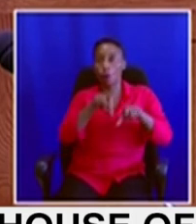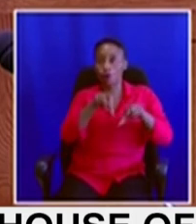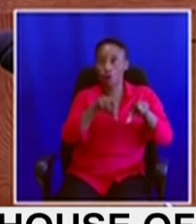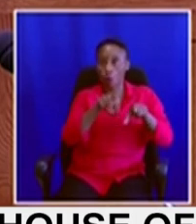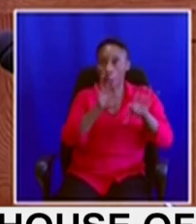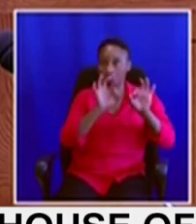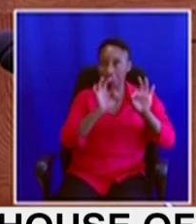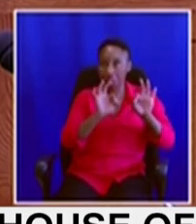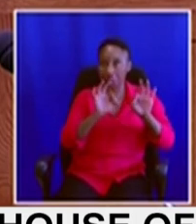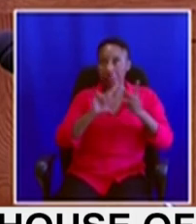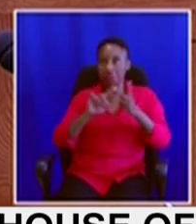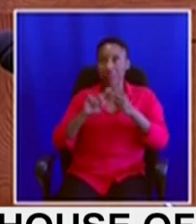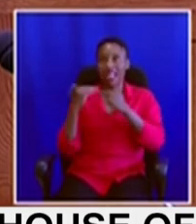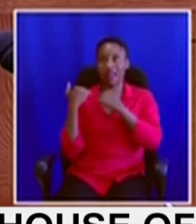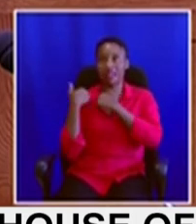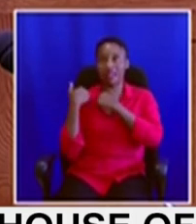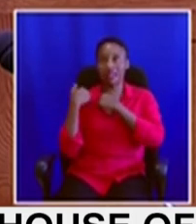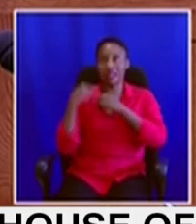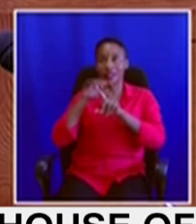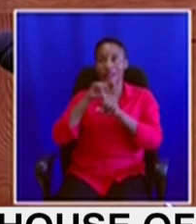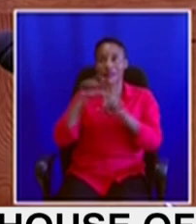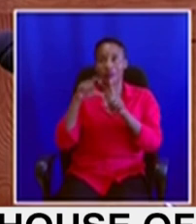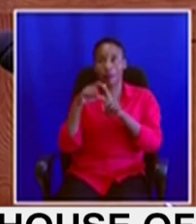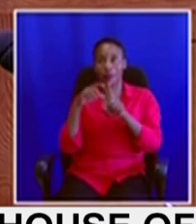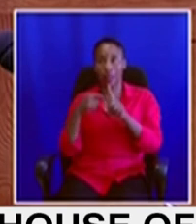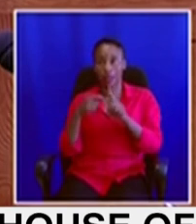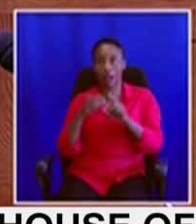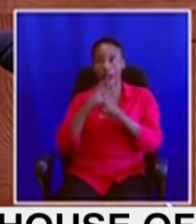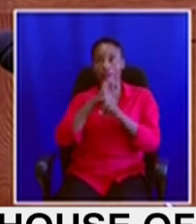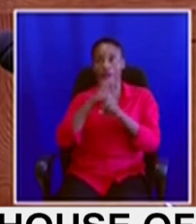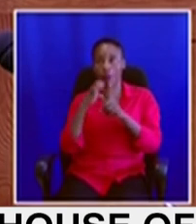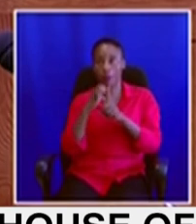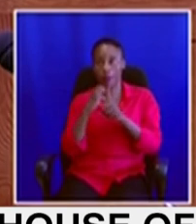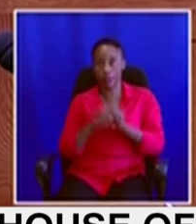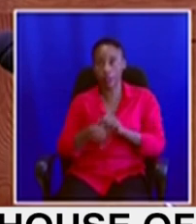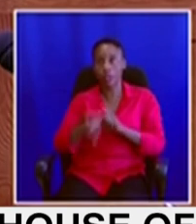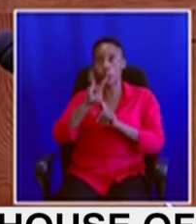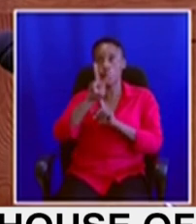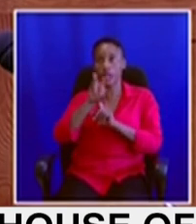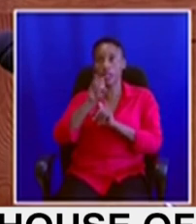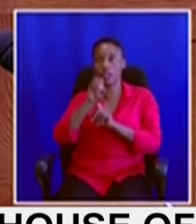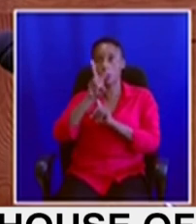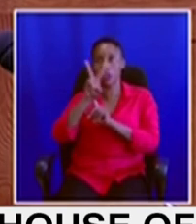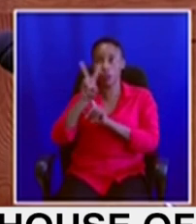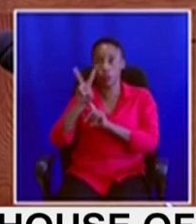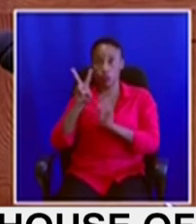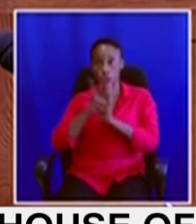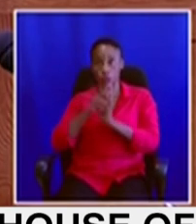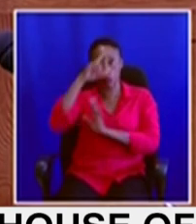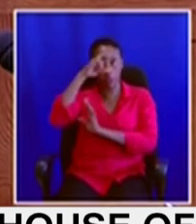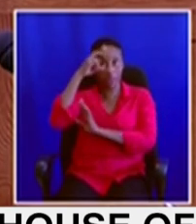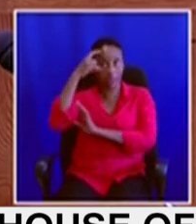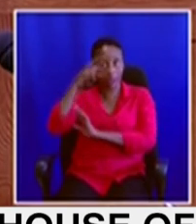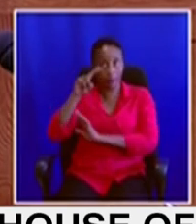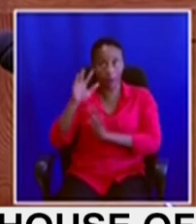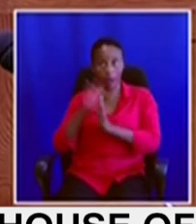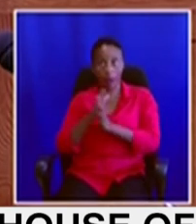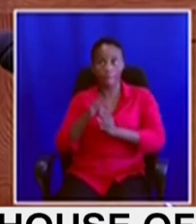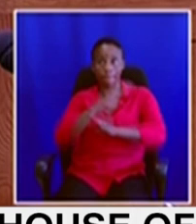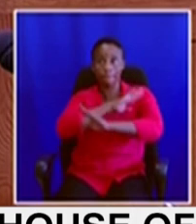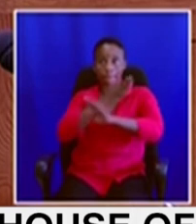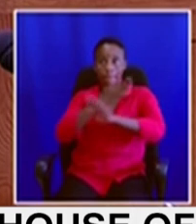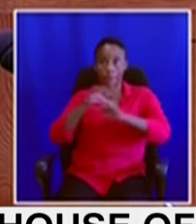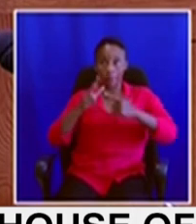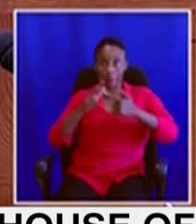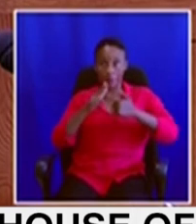environment. The 2022 summer initiation has just concluded in some of the